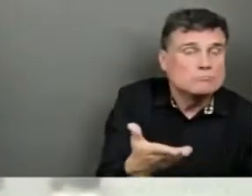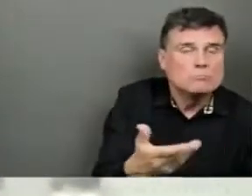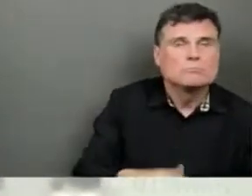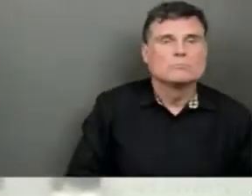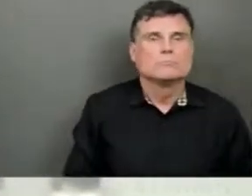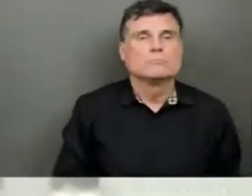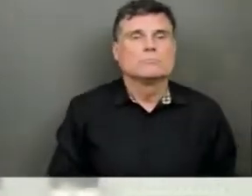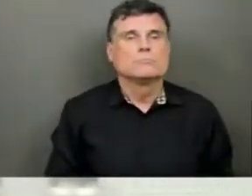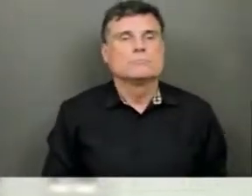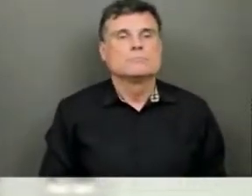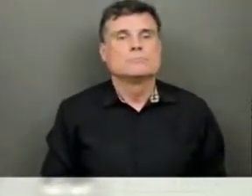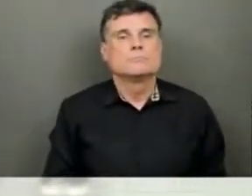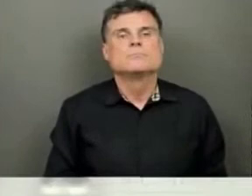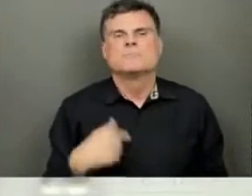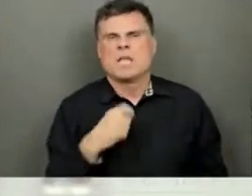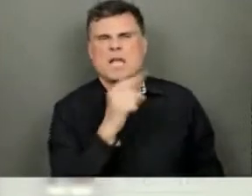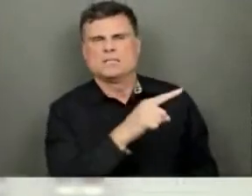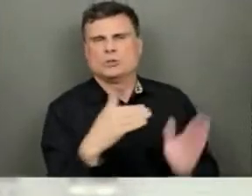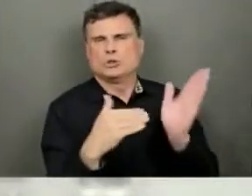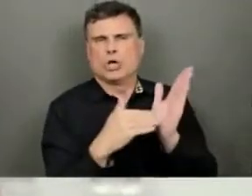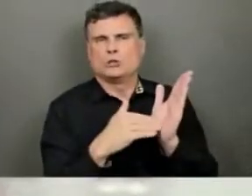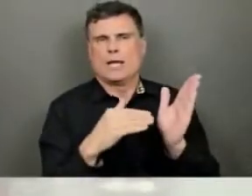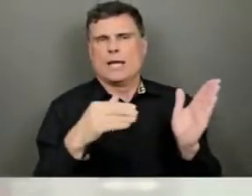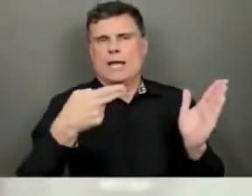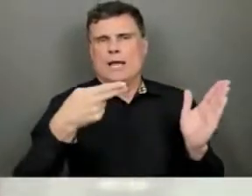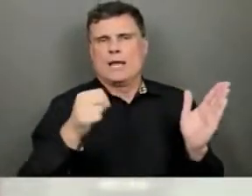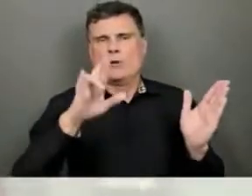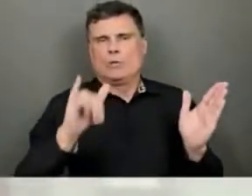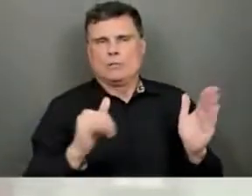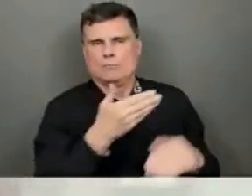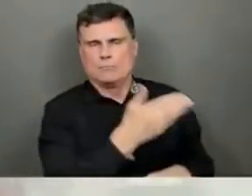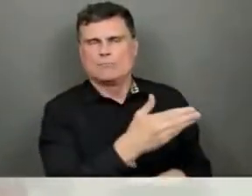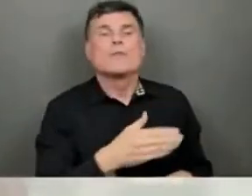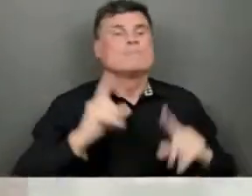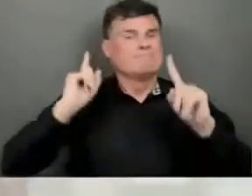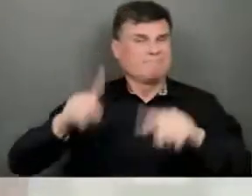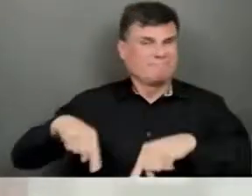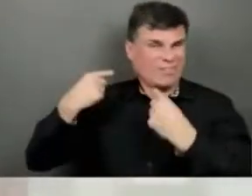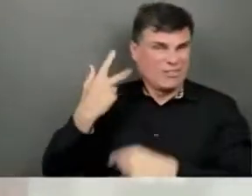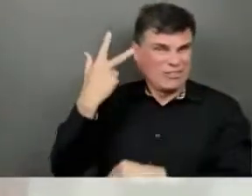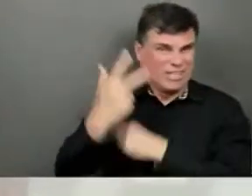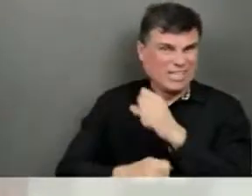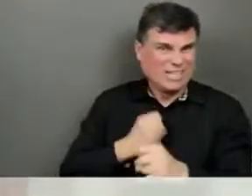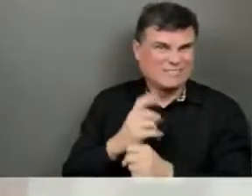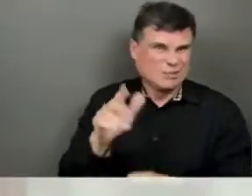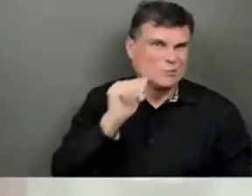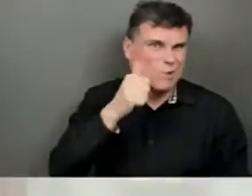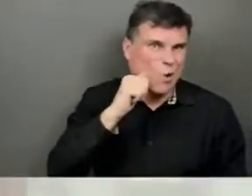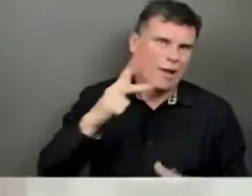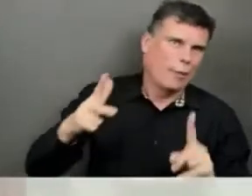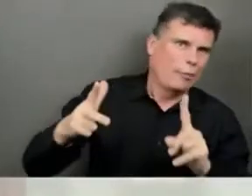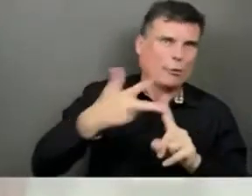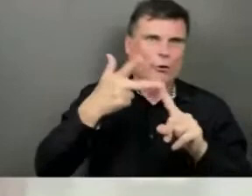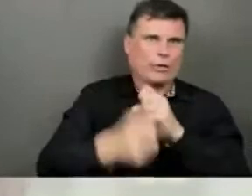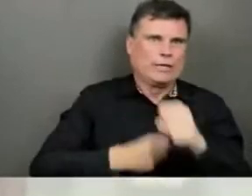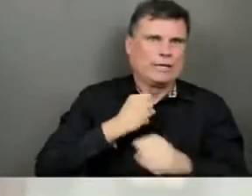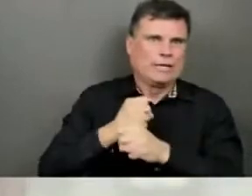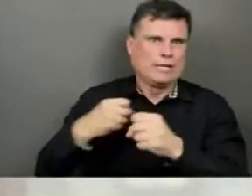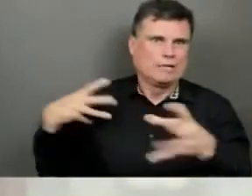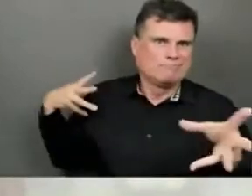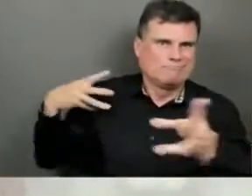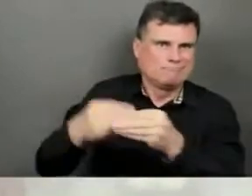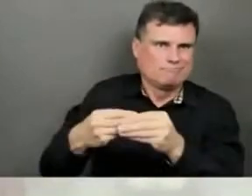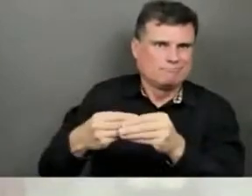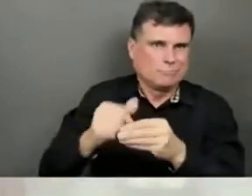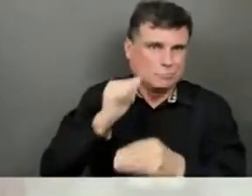You, Dr. Henry. Over the last 3 years of the anniversary being marked tomorrow, in hindsight, is there anything you would have done differently